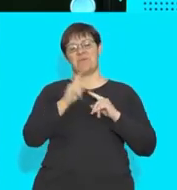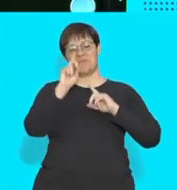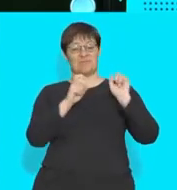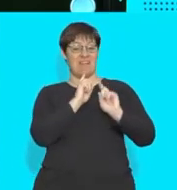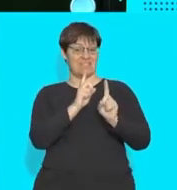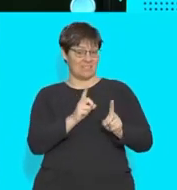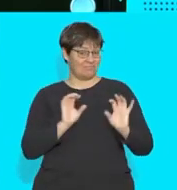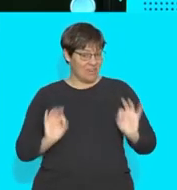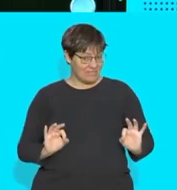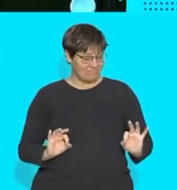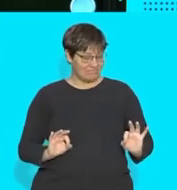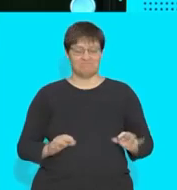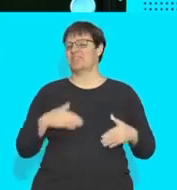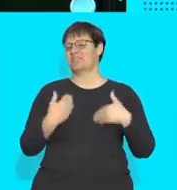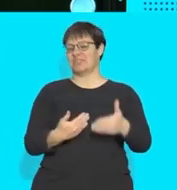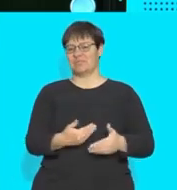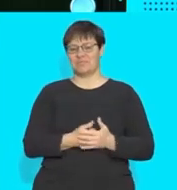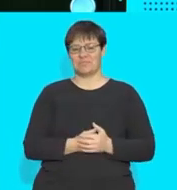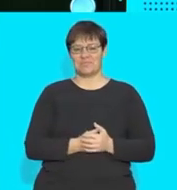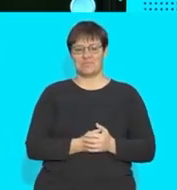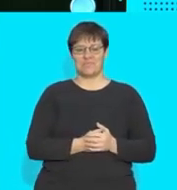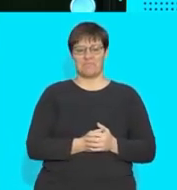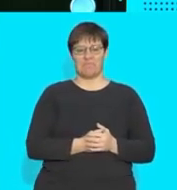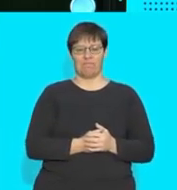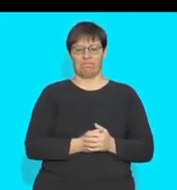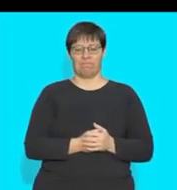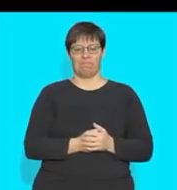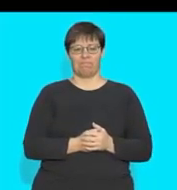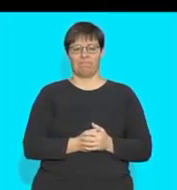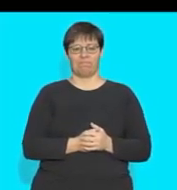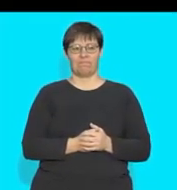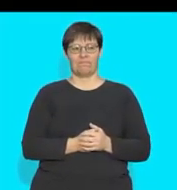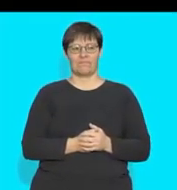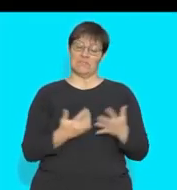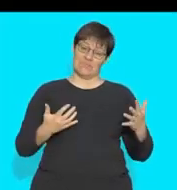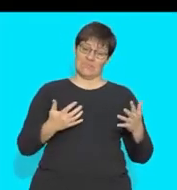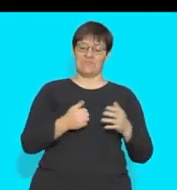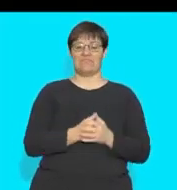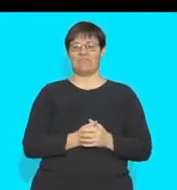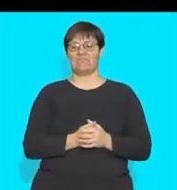couple more questions. We are? Good. Let's get going. So,